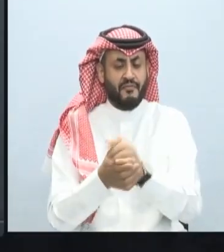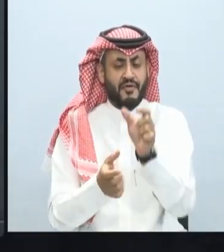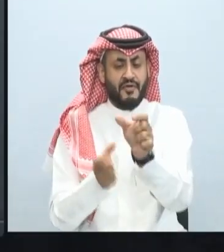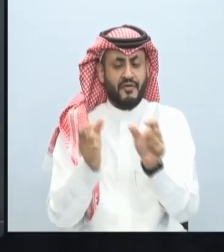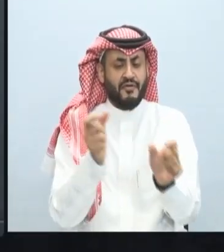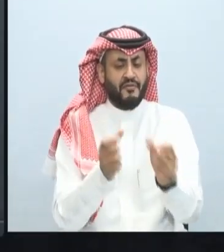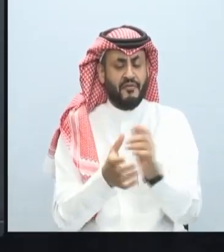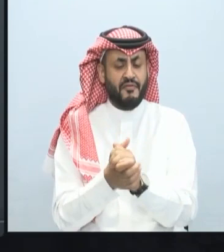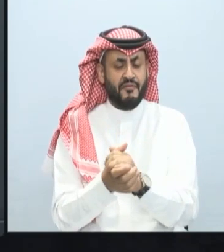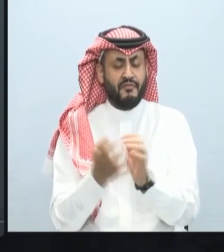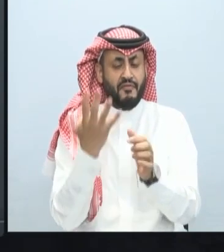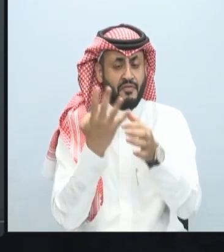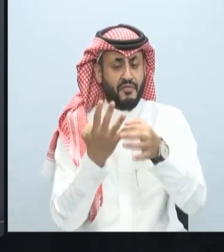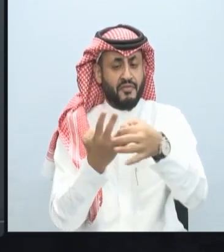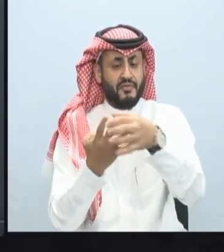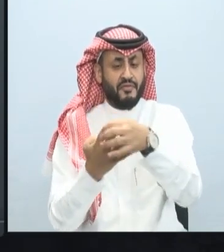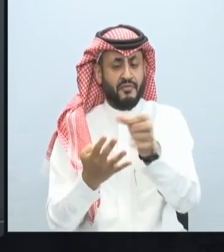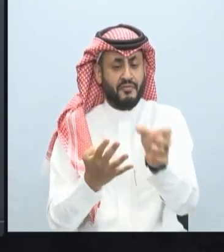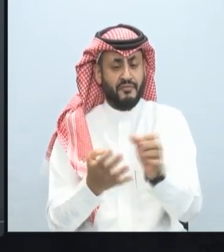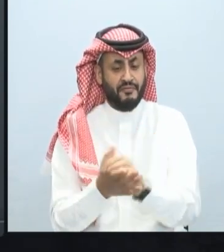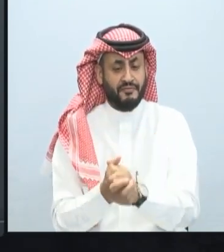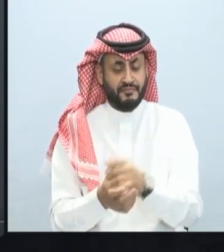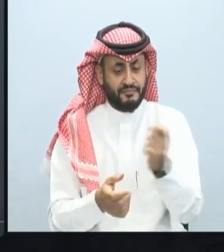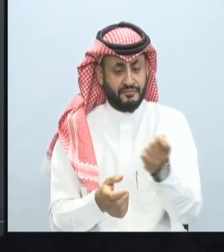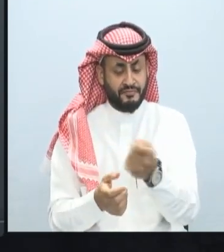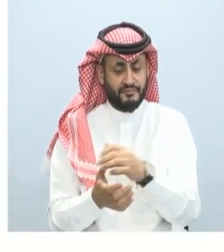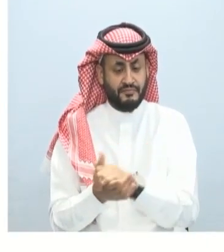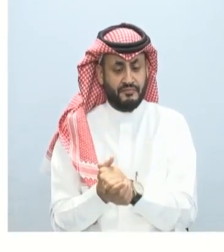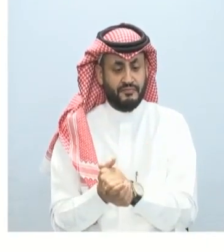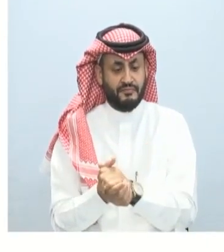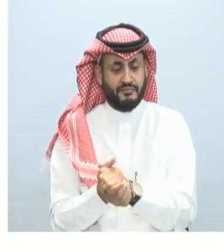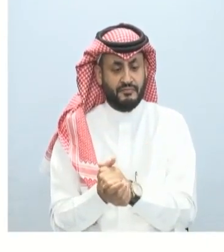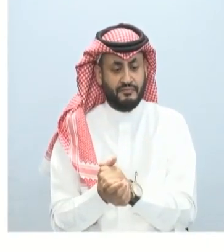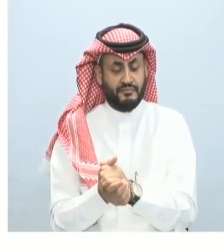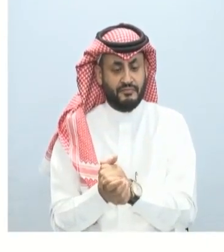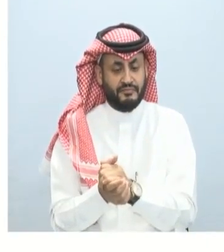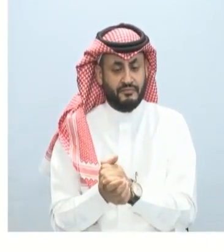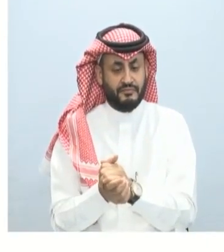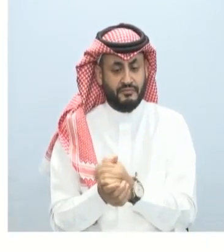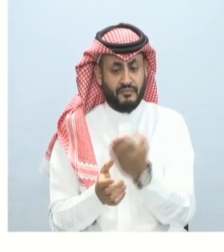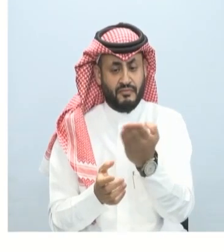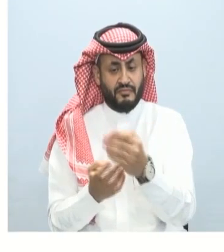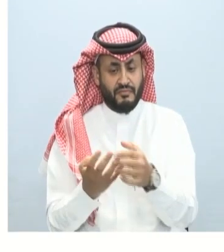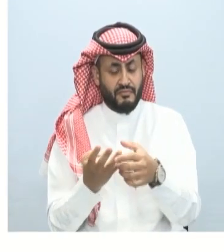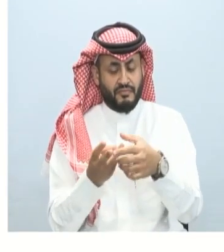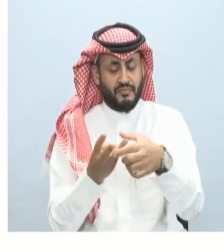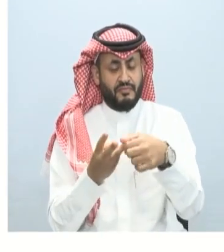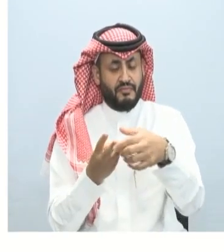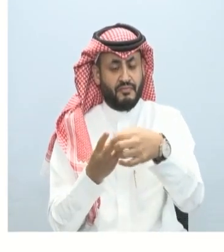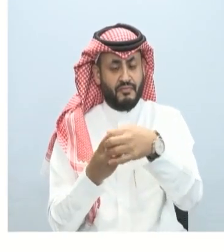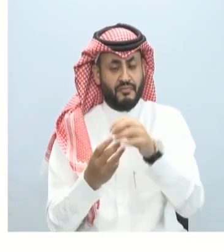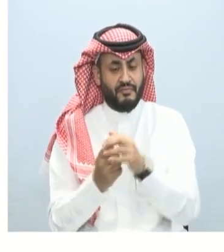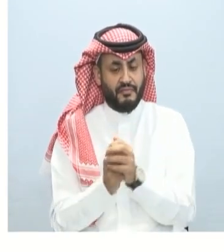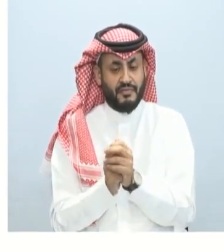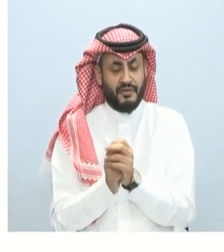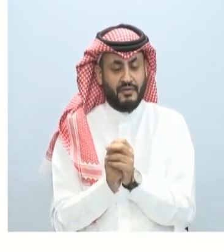the structures that we have here. Now, note that we have here to use used to, be used to, or would. So